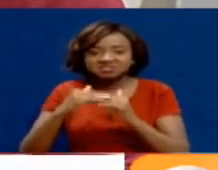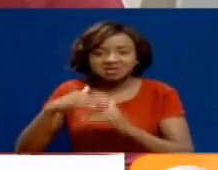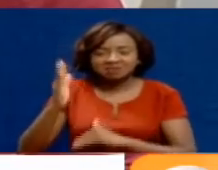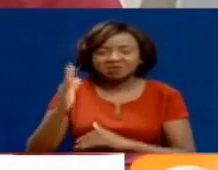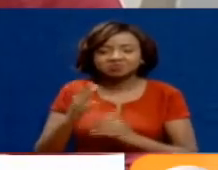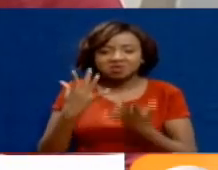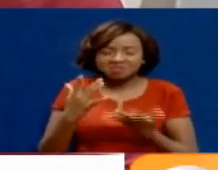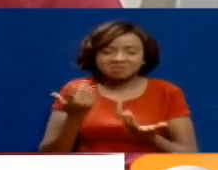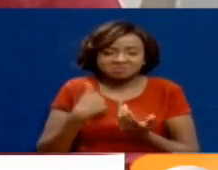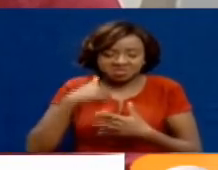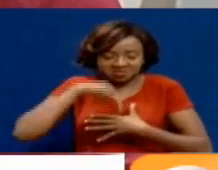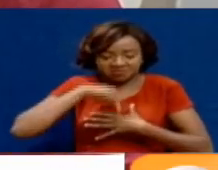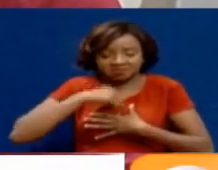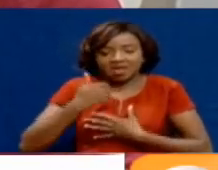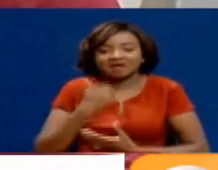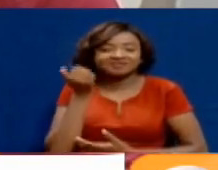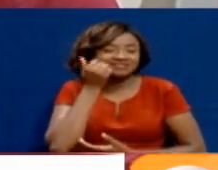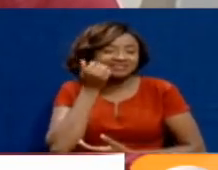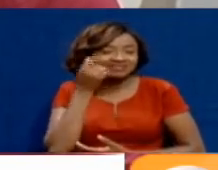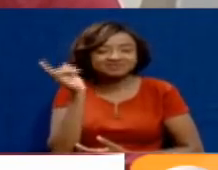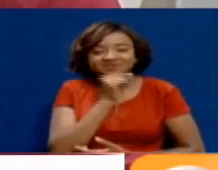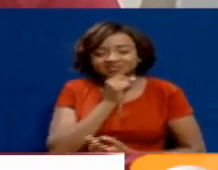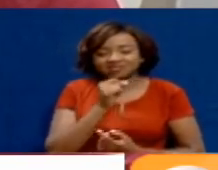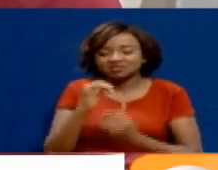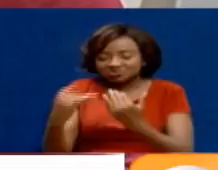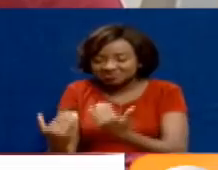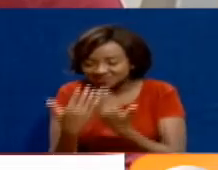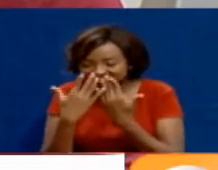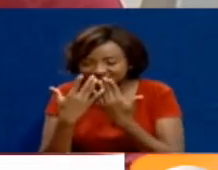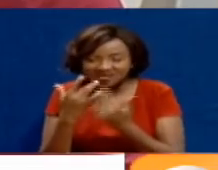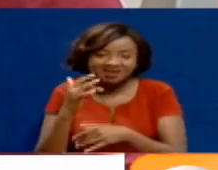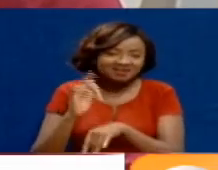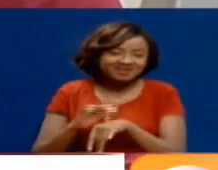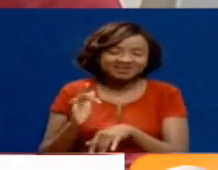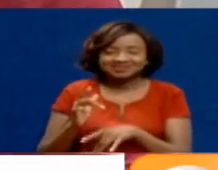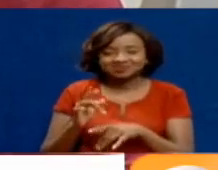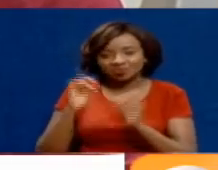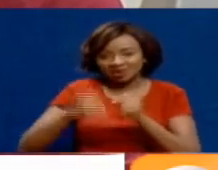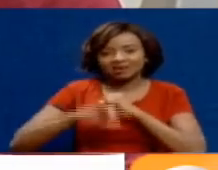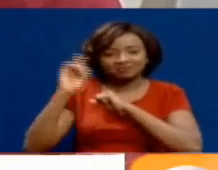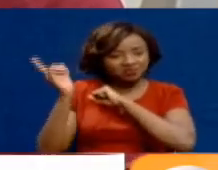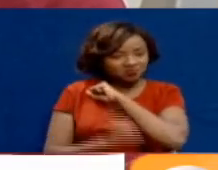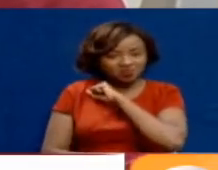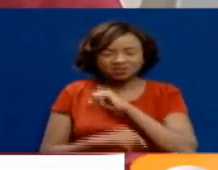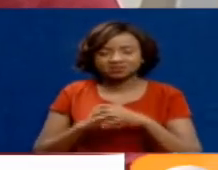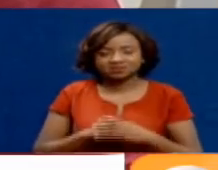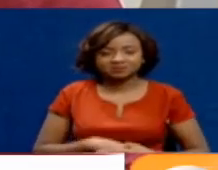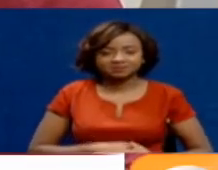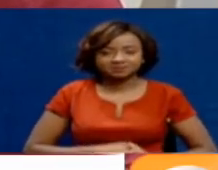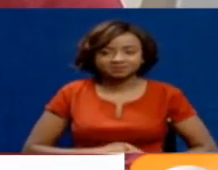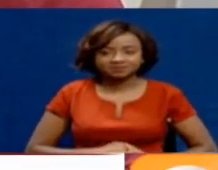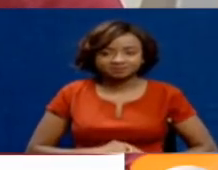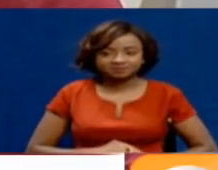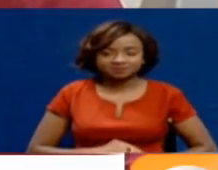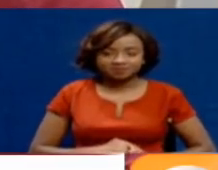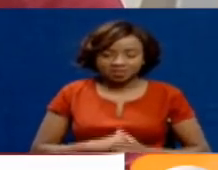like diseases, chronic diseases of the heart, chronic diseases of the lungs and the airways, hypertension, diabetes, cancer. But